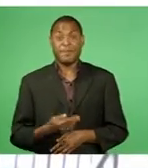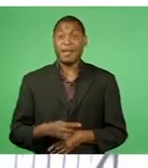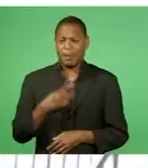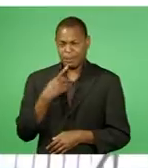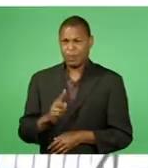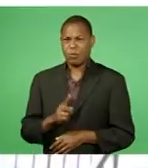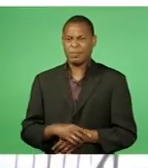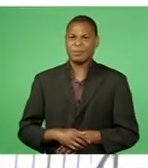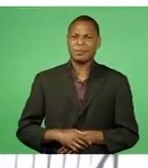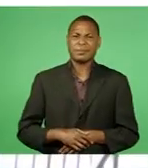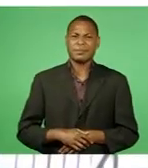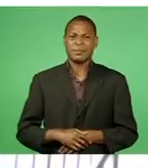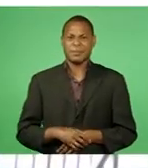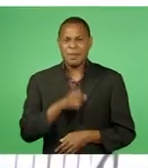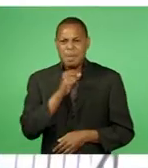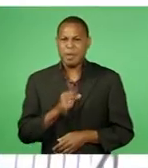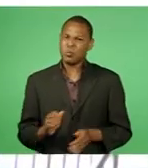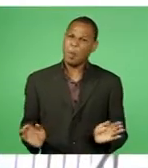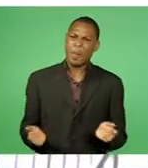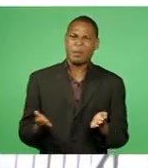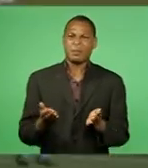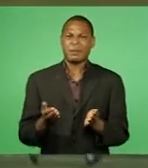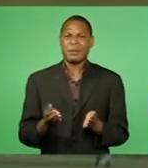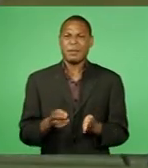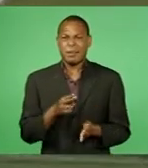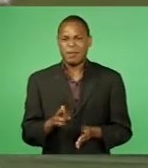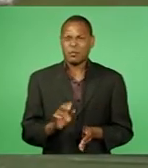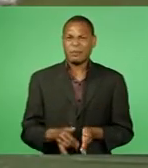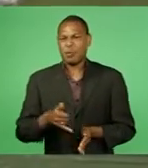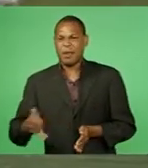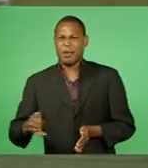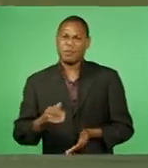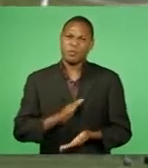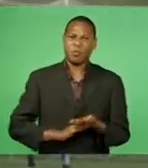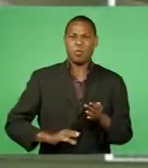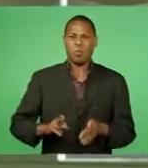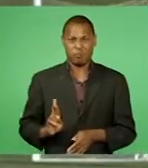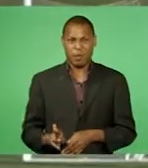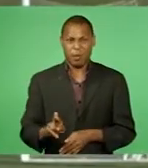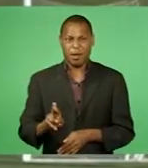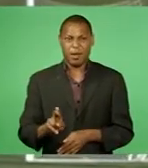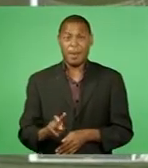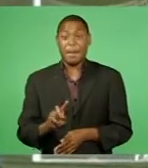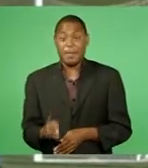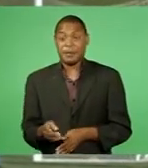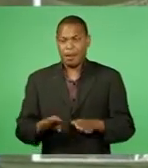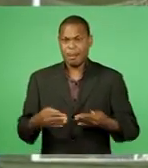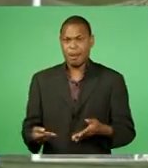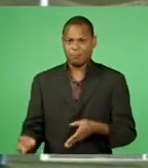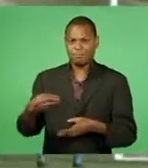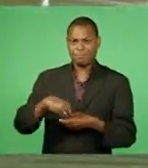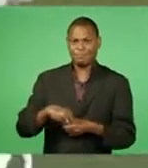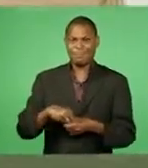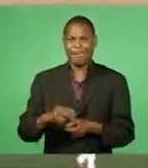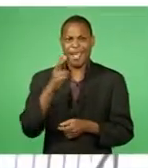all this year. Only last year he decided to go to Rewa. Definitely his presence will boost our team. Weiss